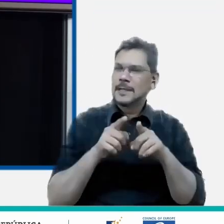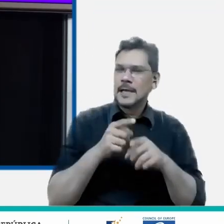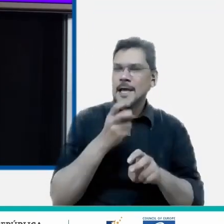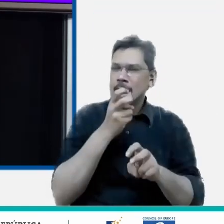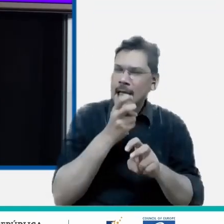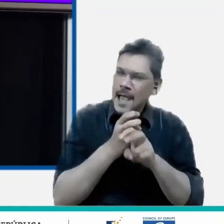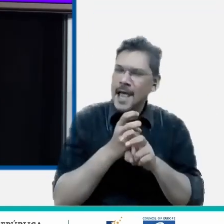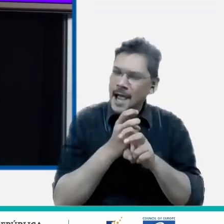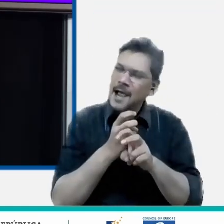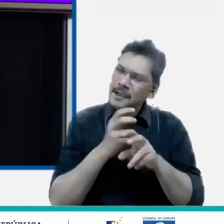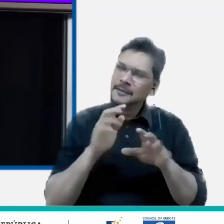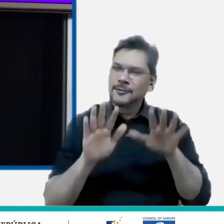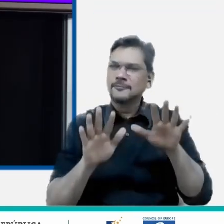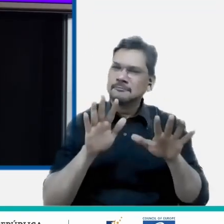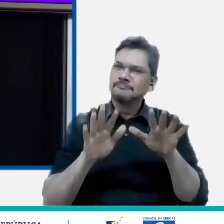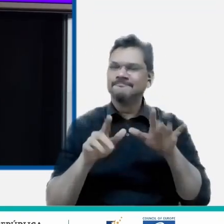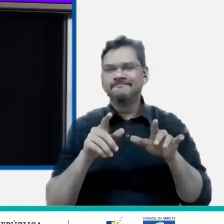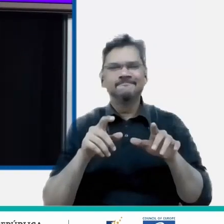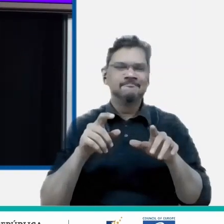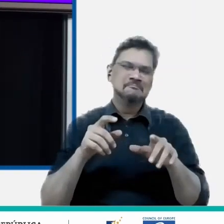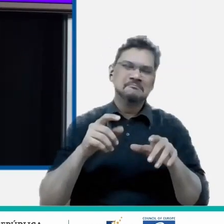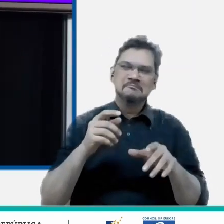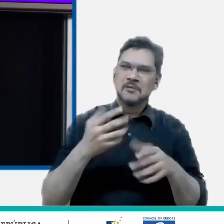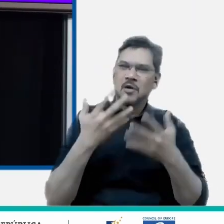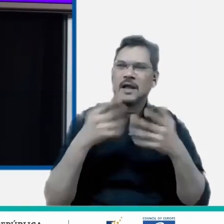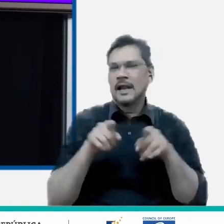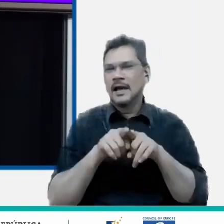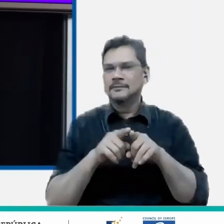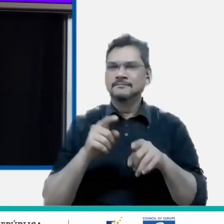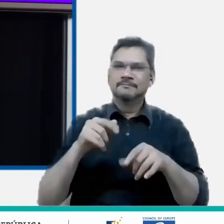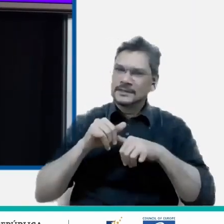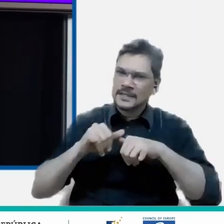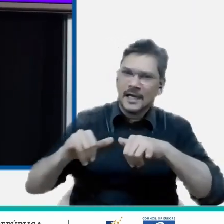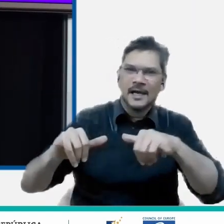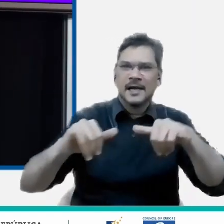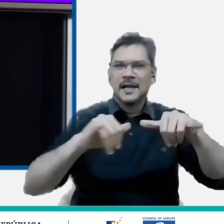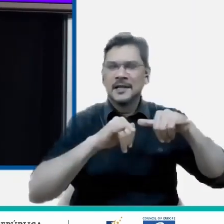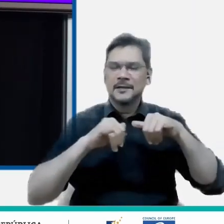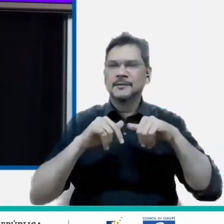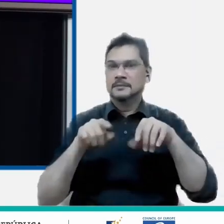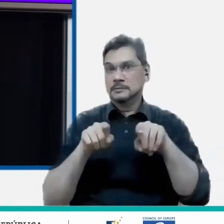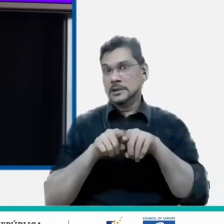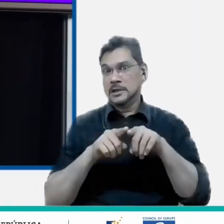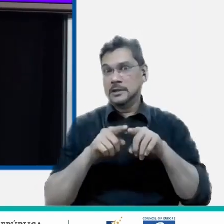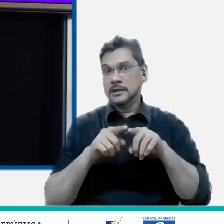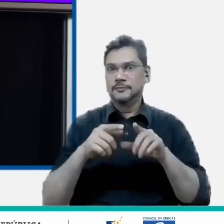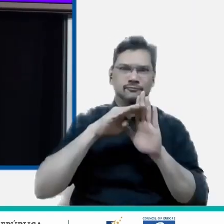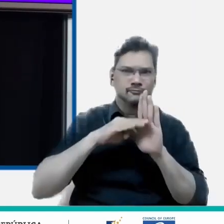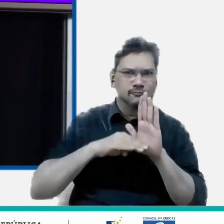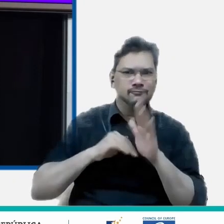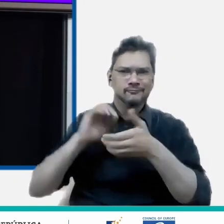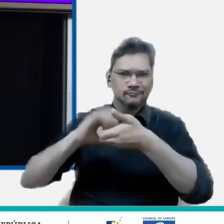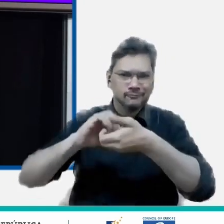that collaboration through different regional organizations is being nicely framed, is creating different peer